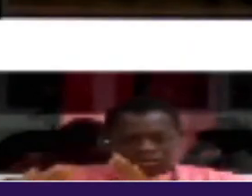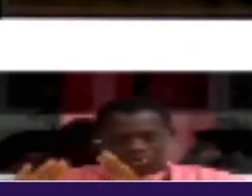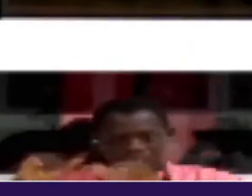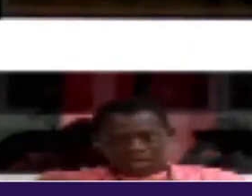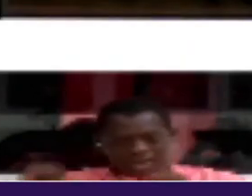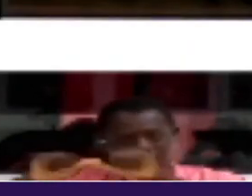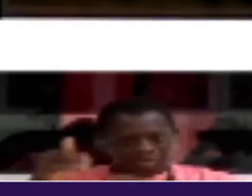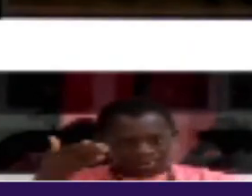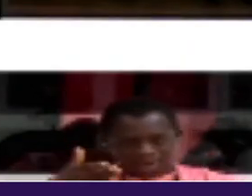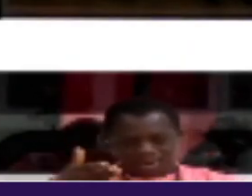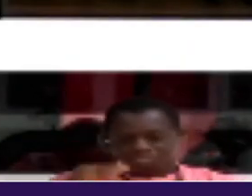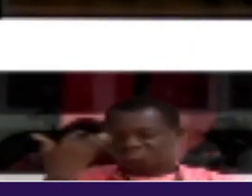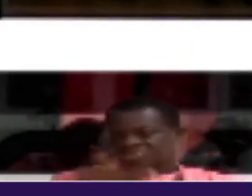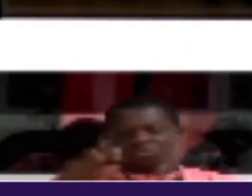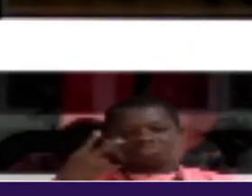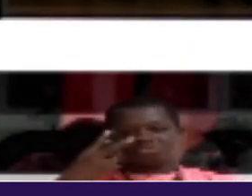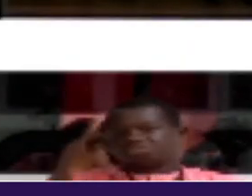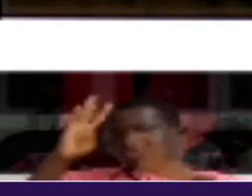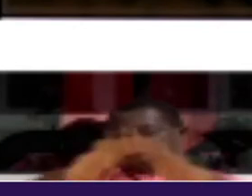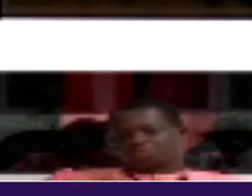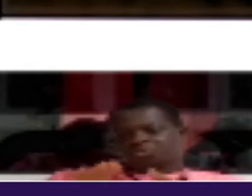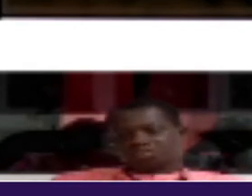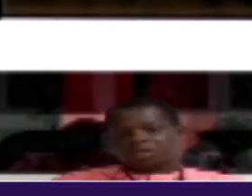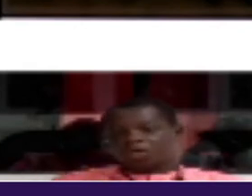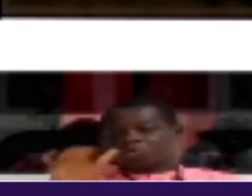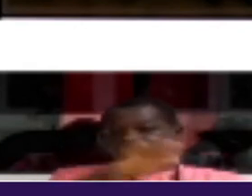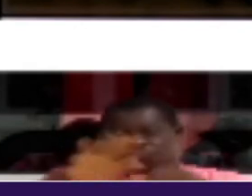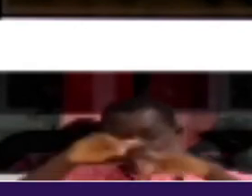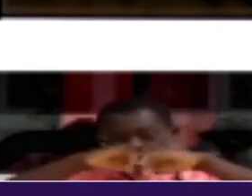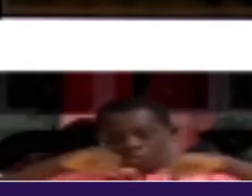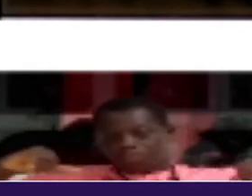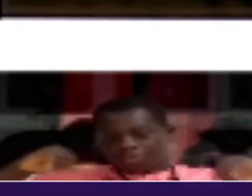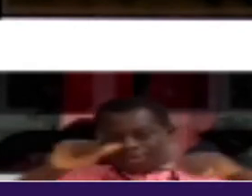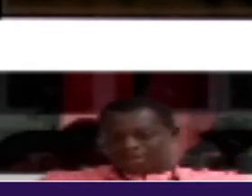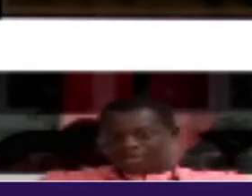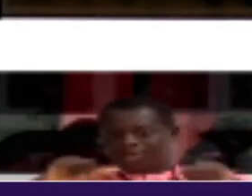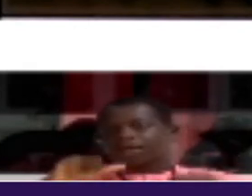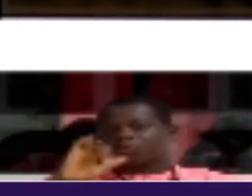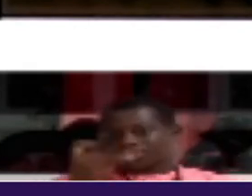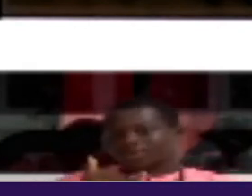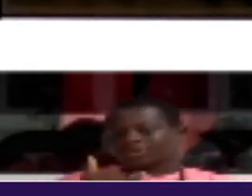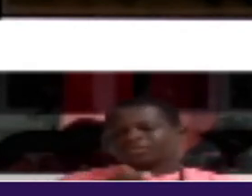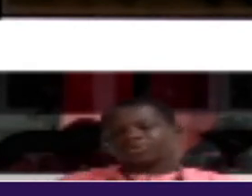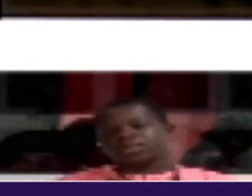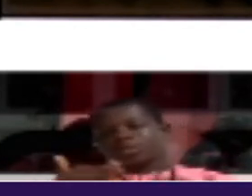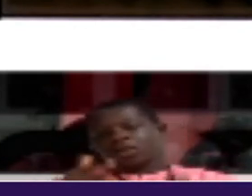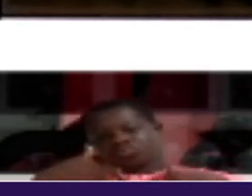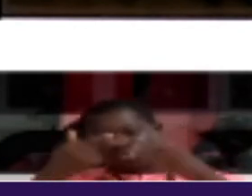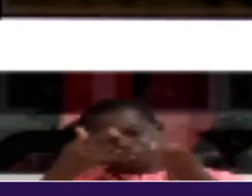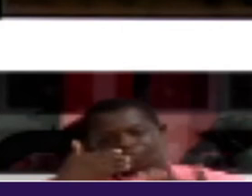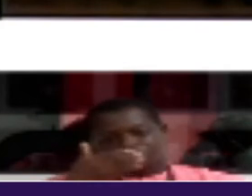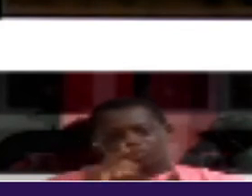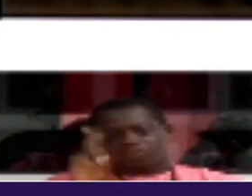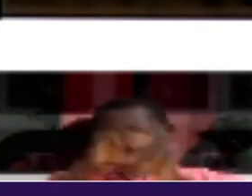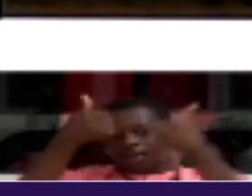house. So it's a completely isolated area? It's a completely isolated area. Okay, and proceed please. What happened after that? And